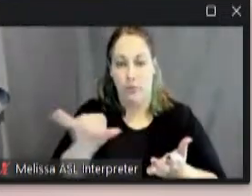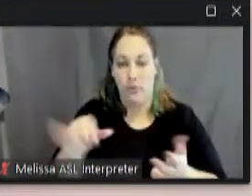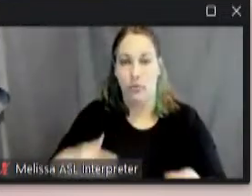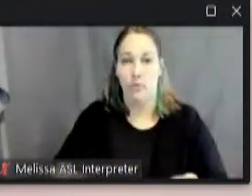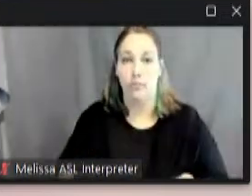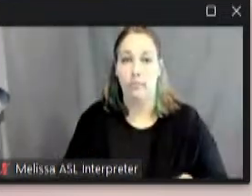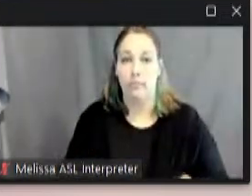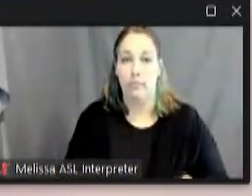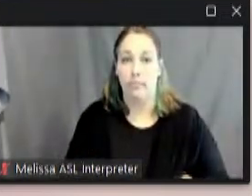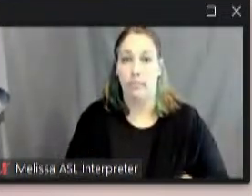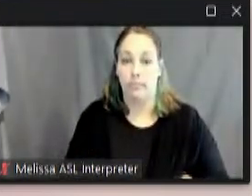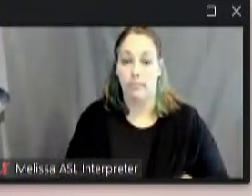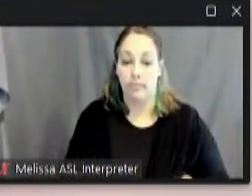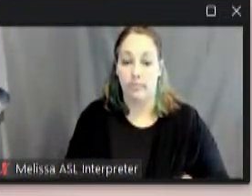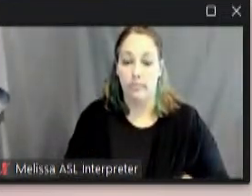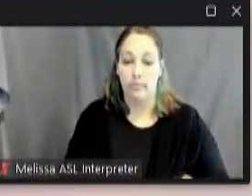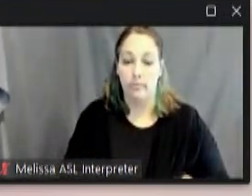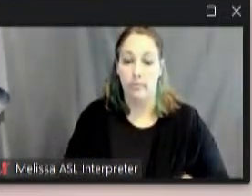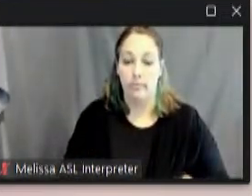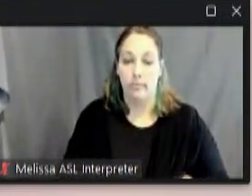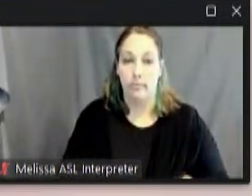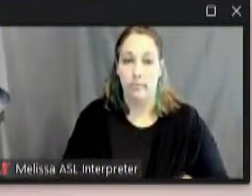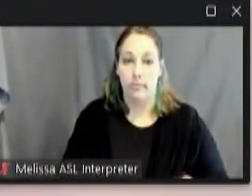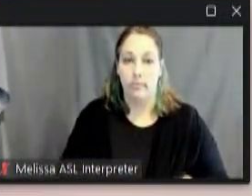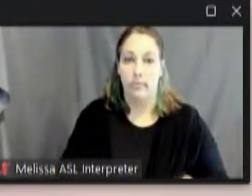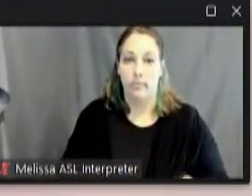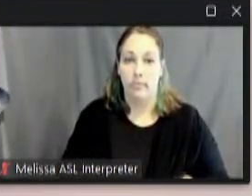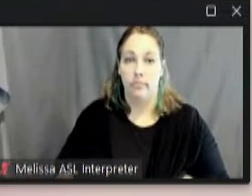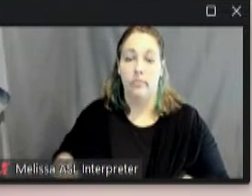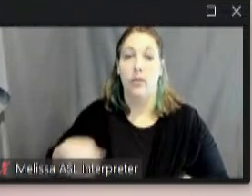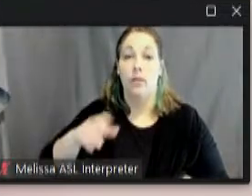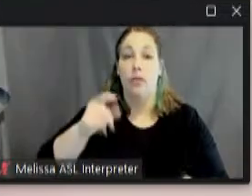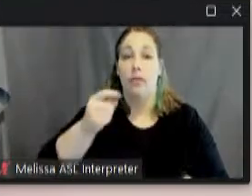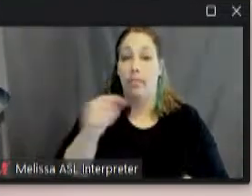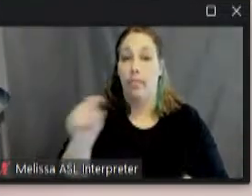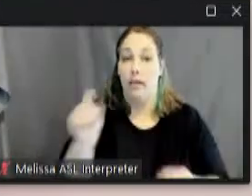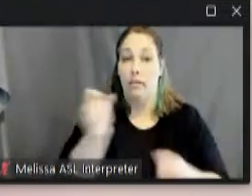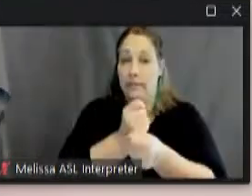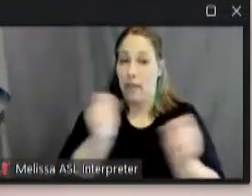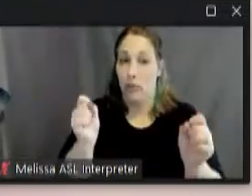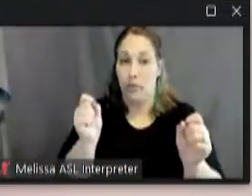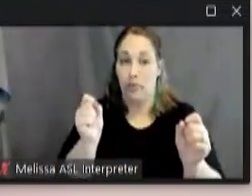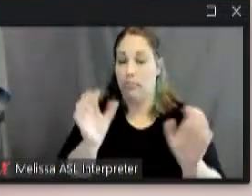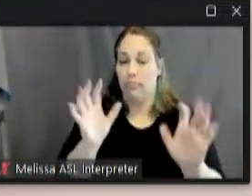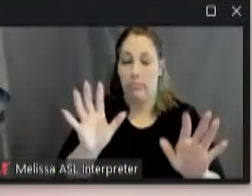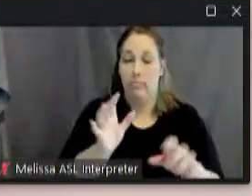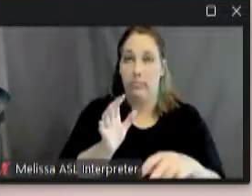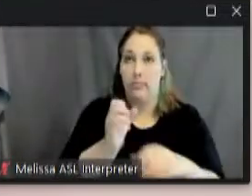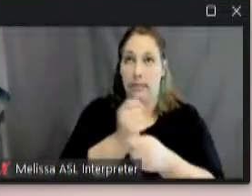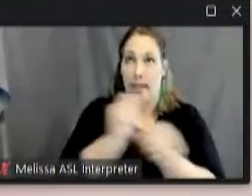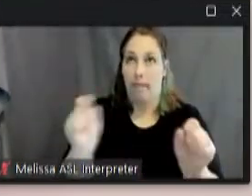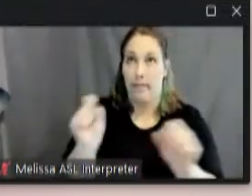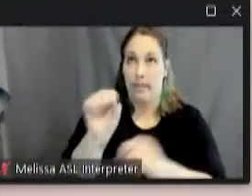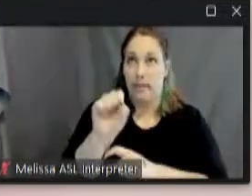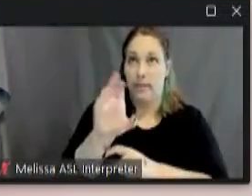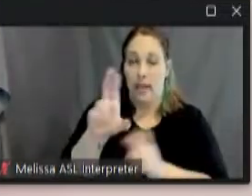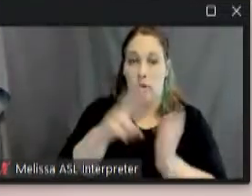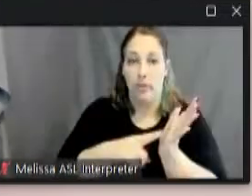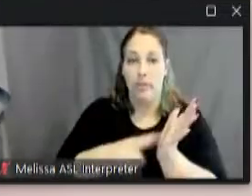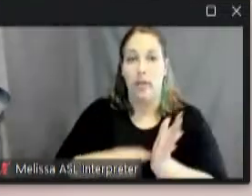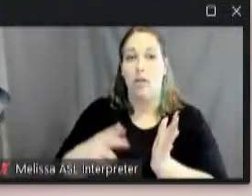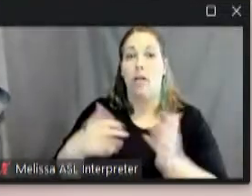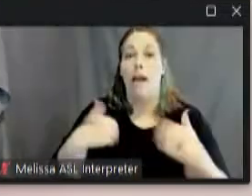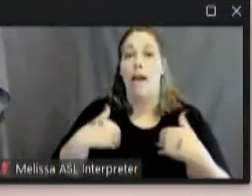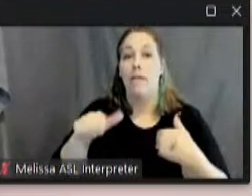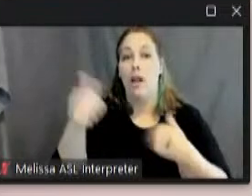the Secretariat of Safety, we have another law that takes care of violence